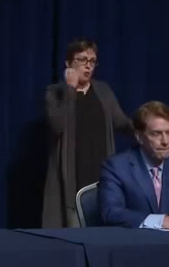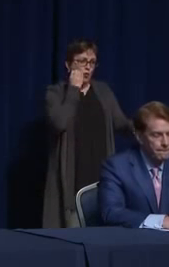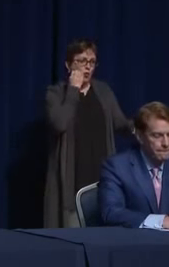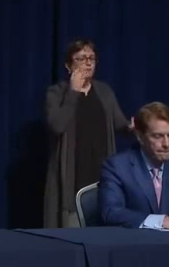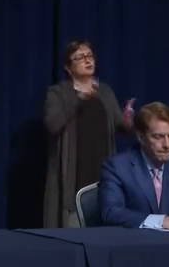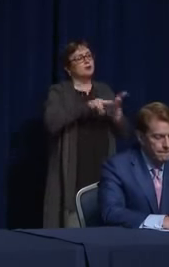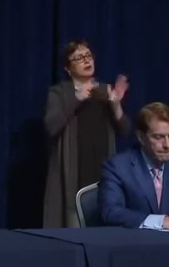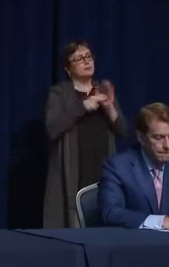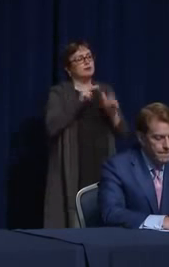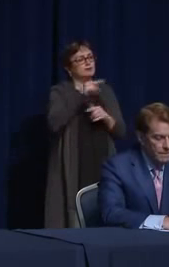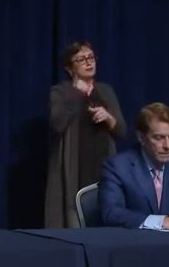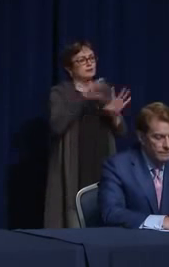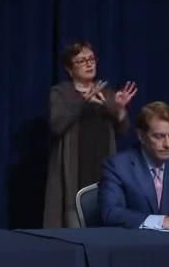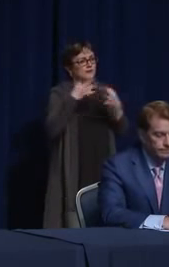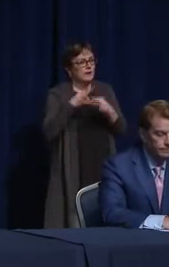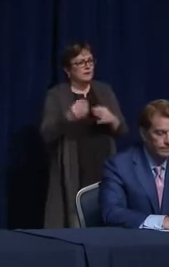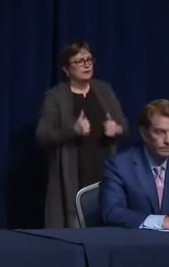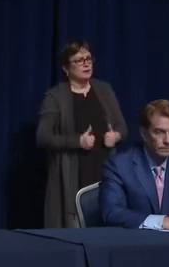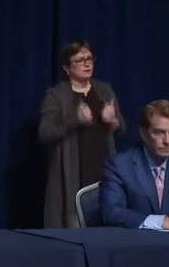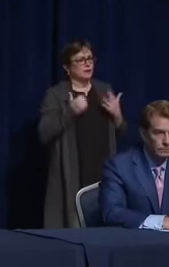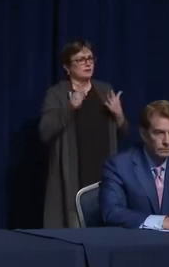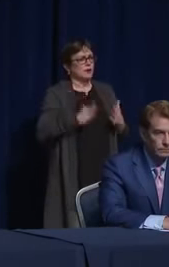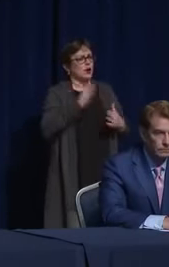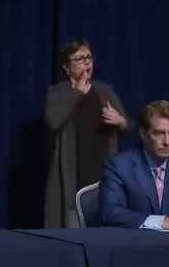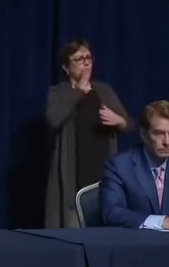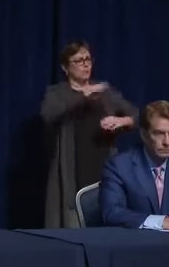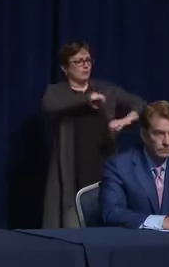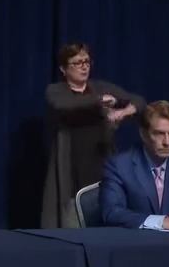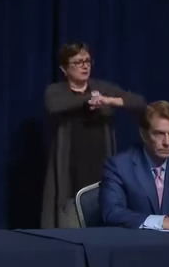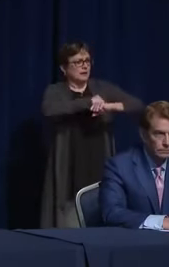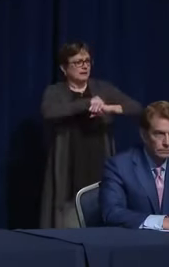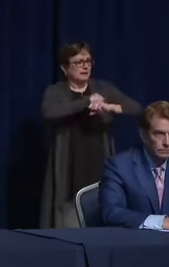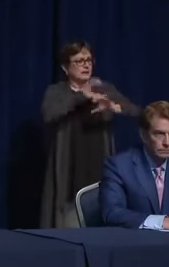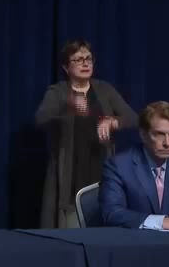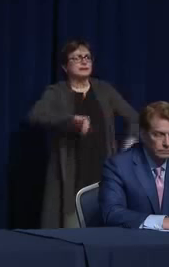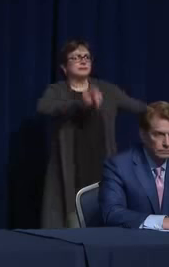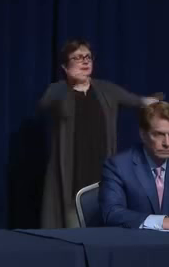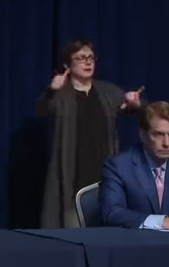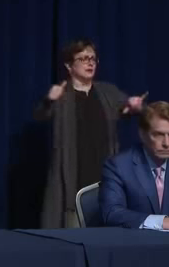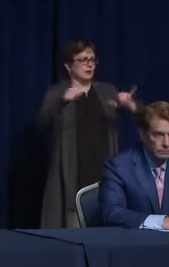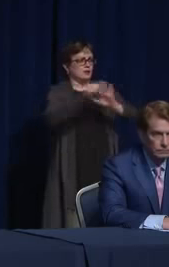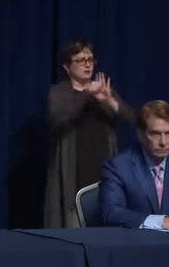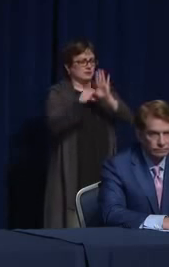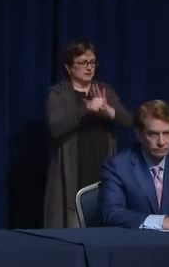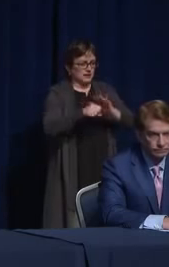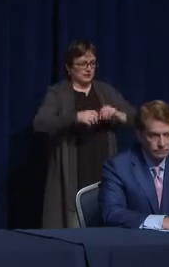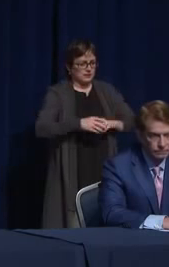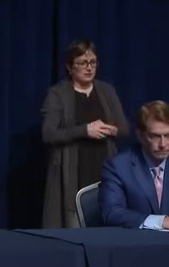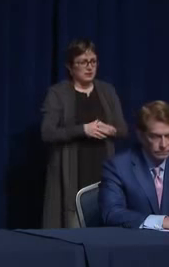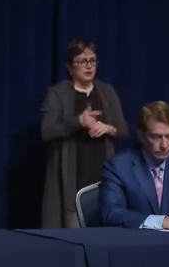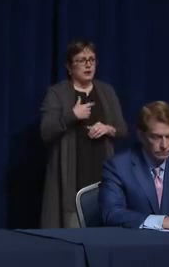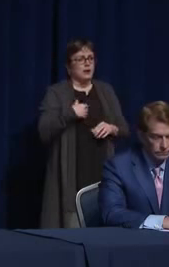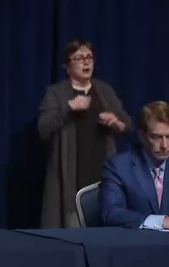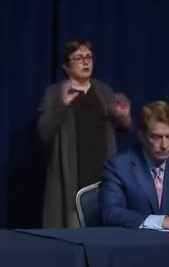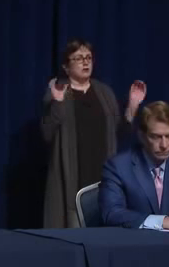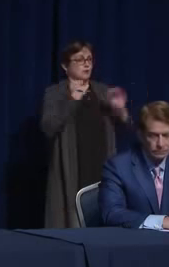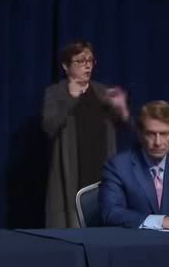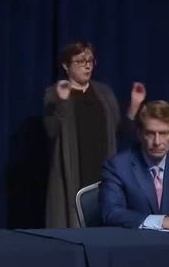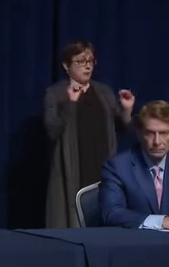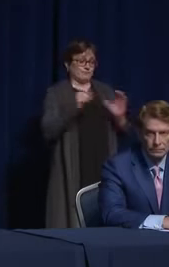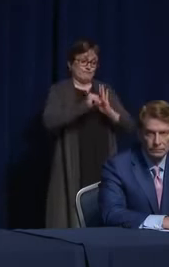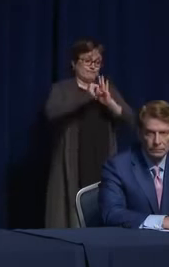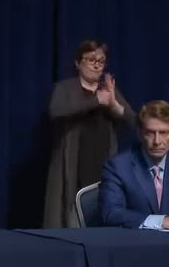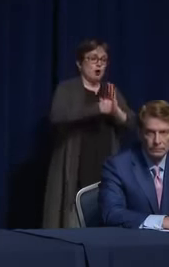protections as expansive as any state in the United States. No one, and I repeat, no one in New Jersey